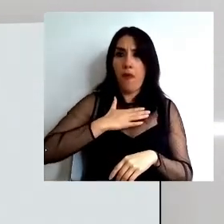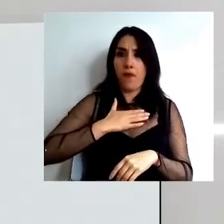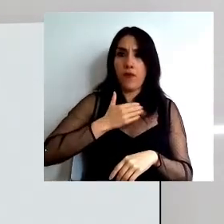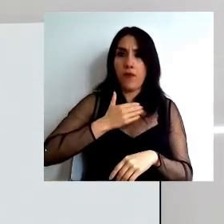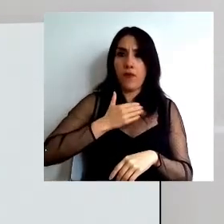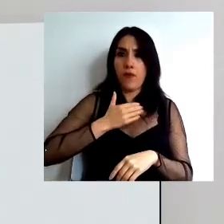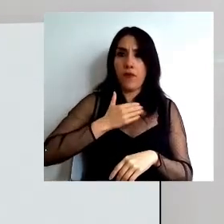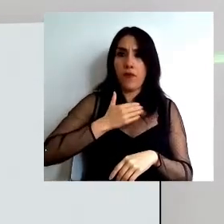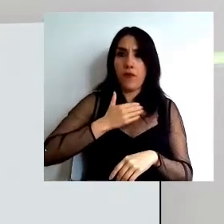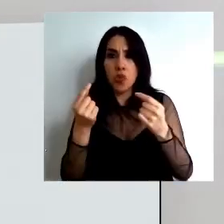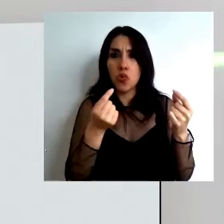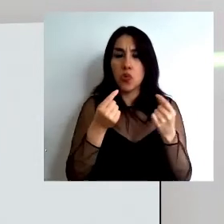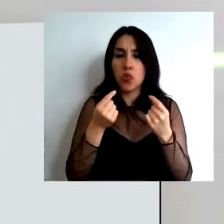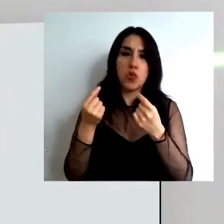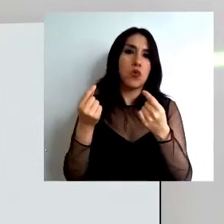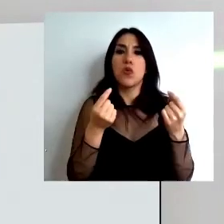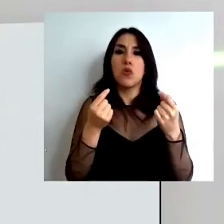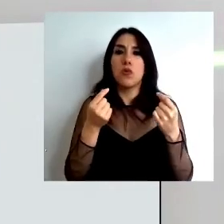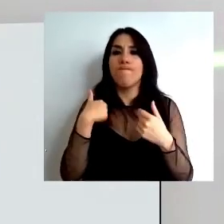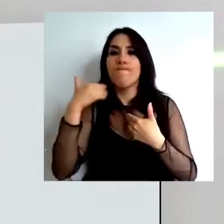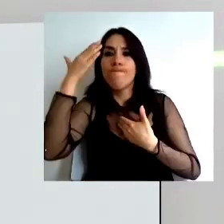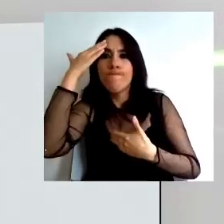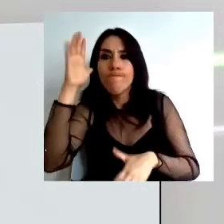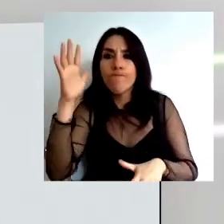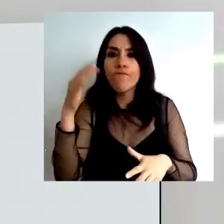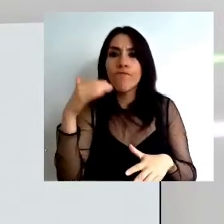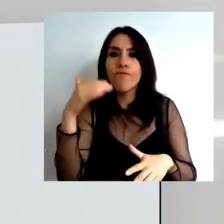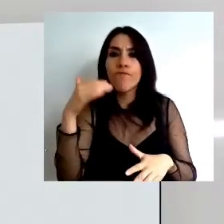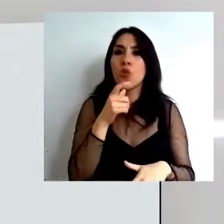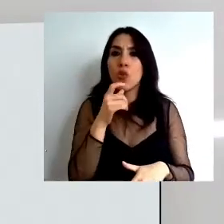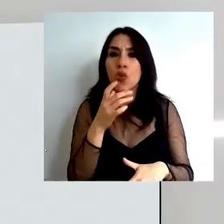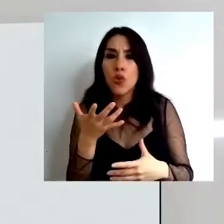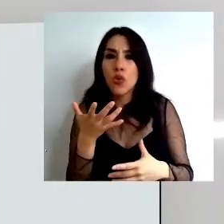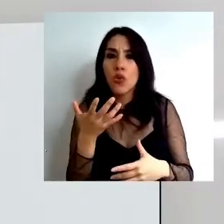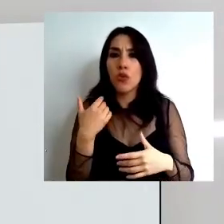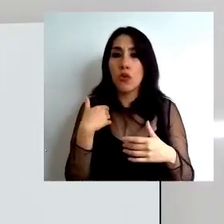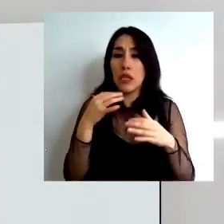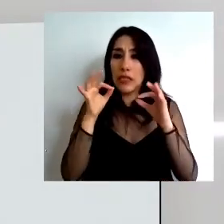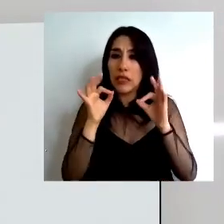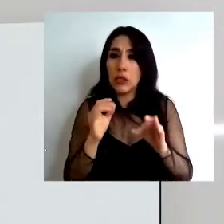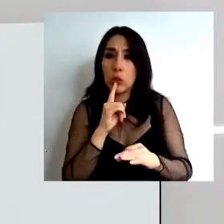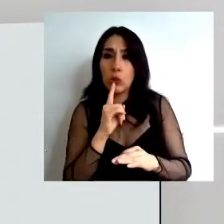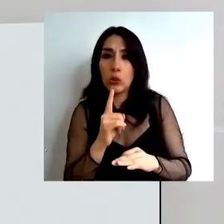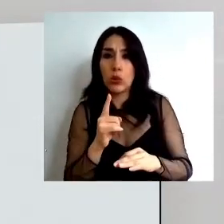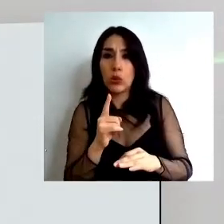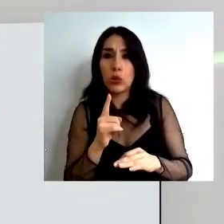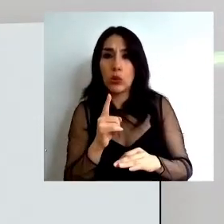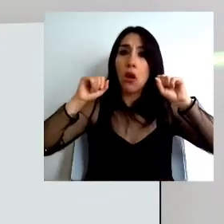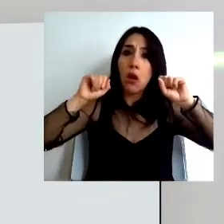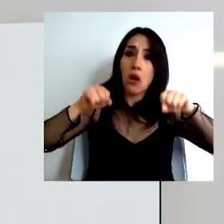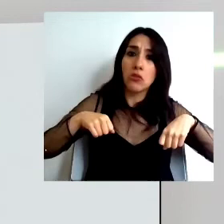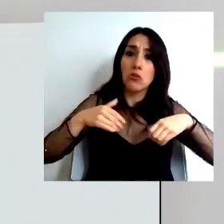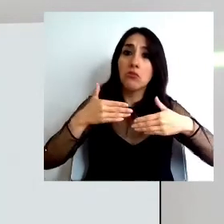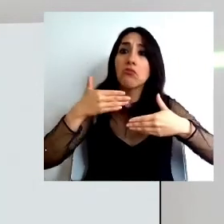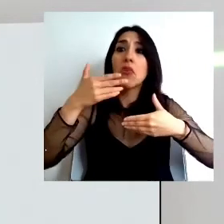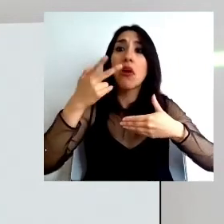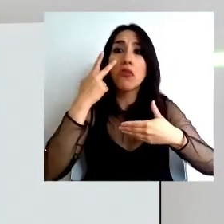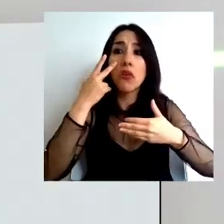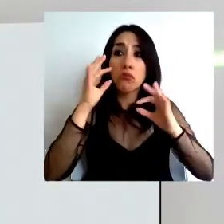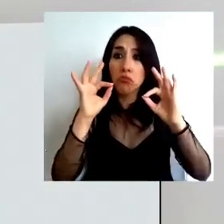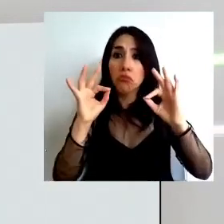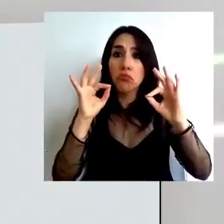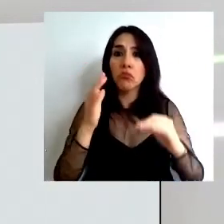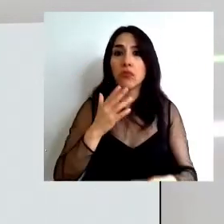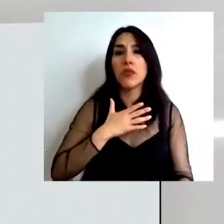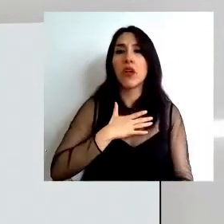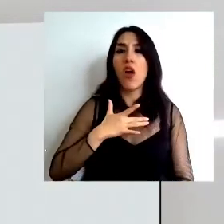of friends failing in this replication process because of this. Yeah. Can you tell us a bit more